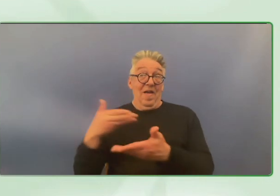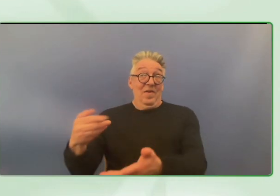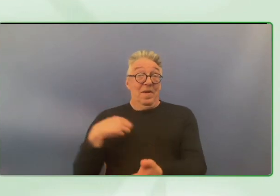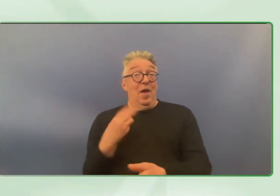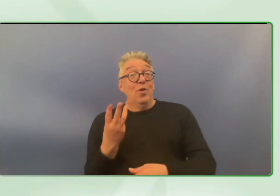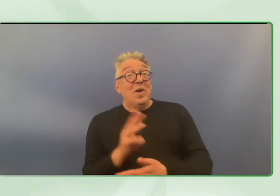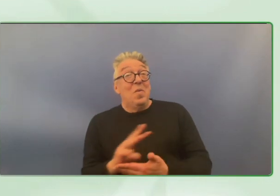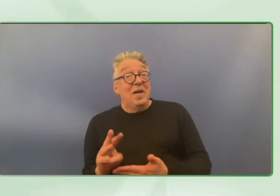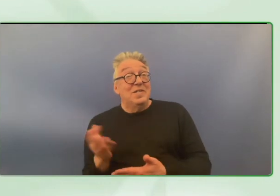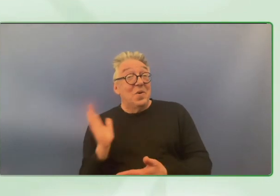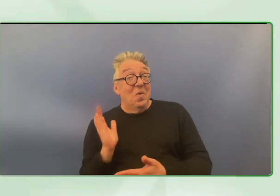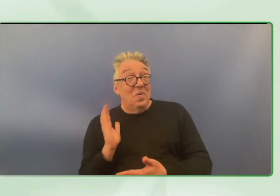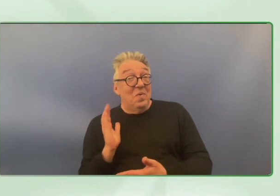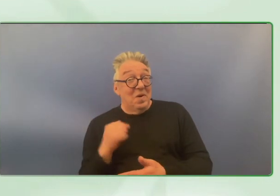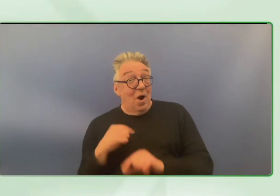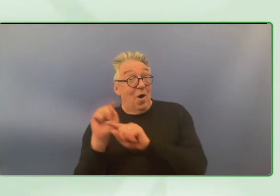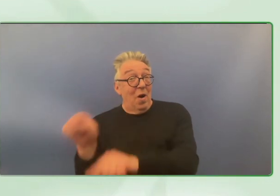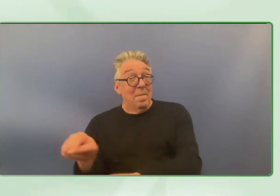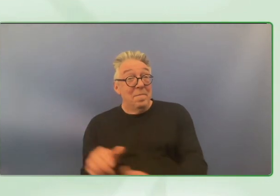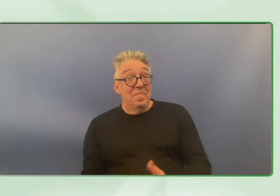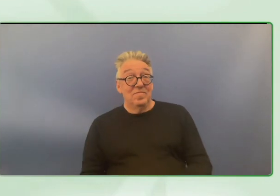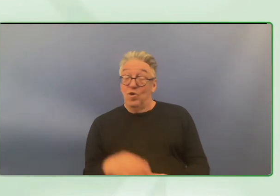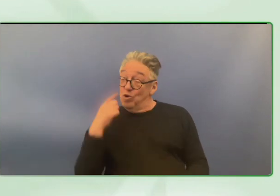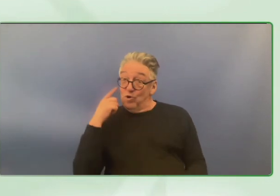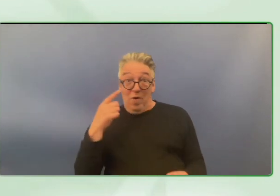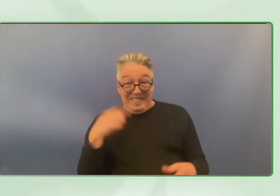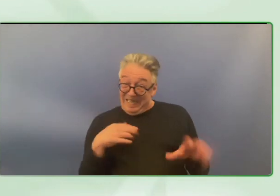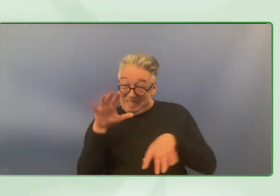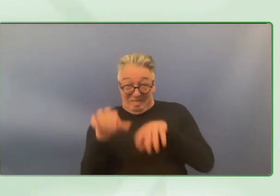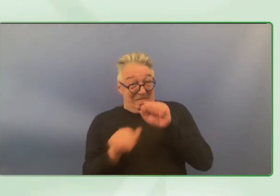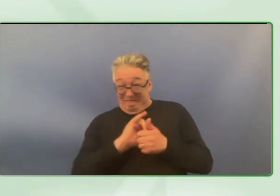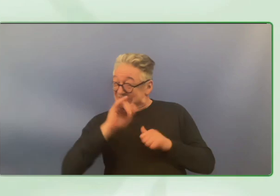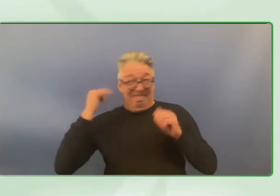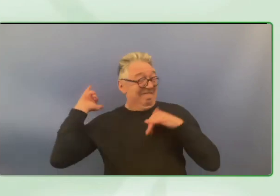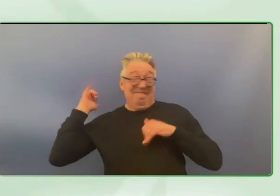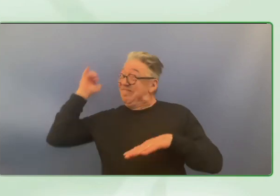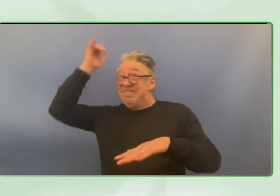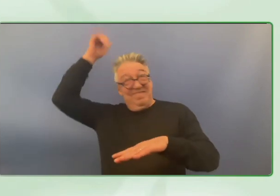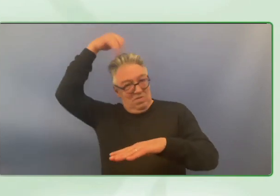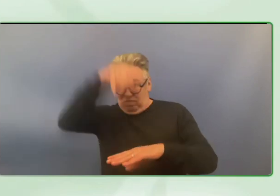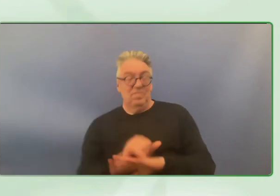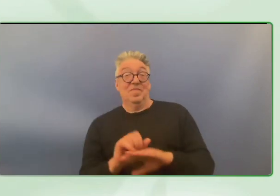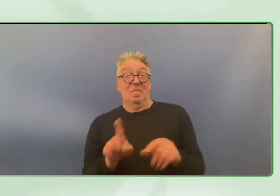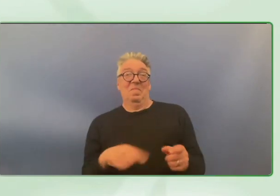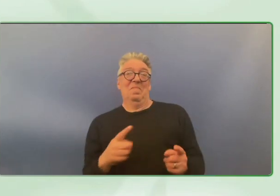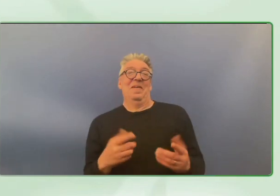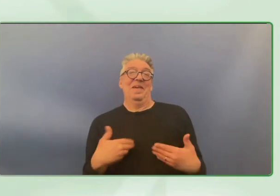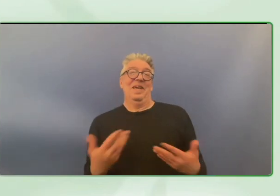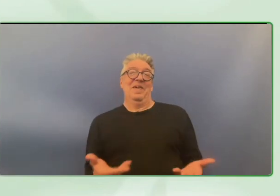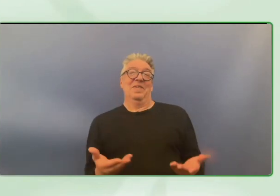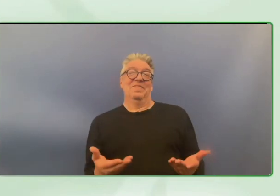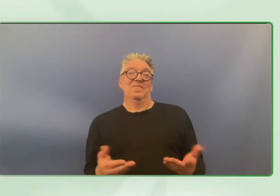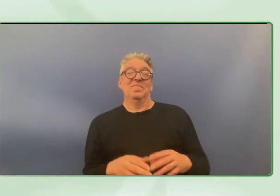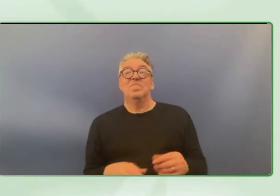was it was a mad rush to get here, but I'm here. And I also would like to thank